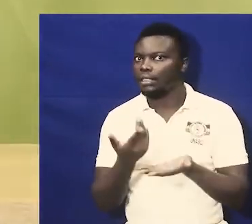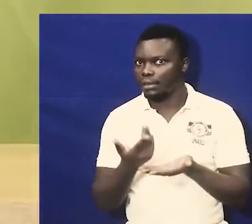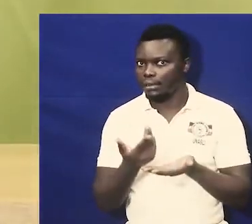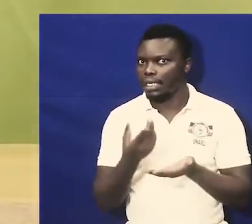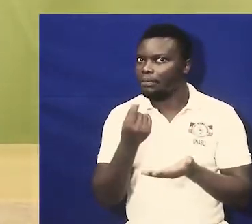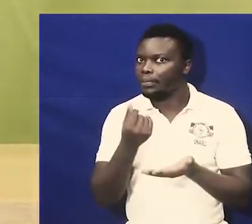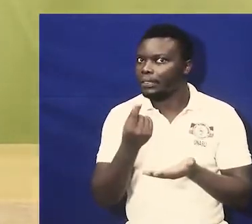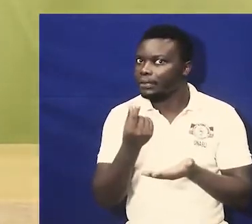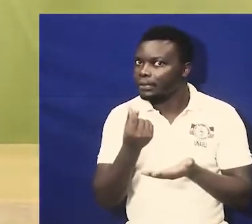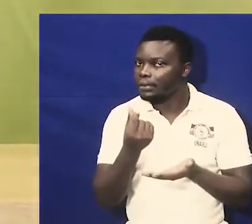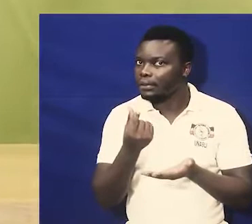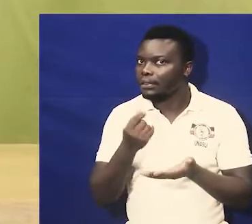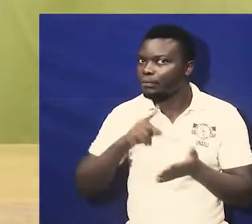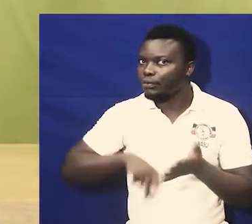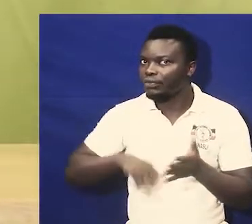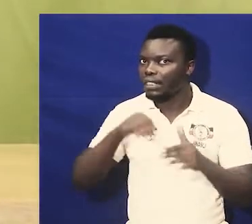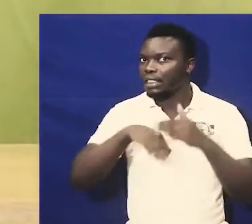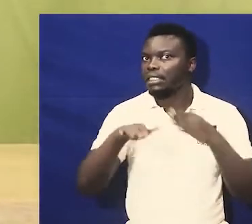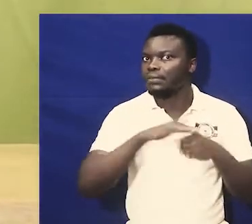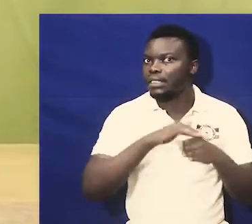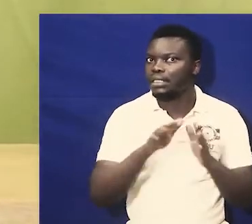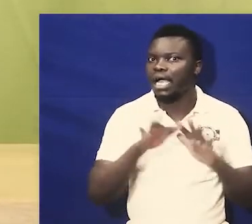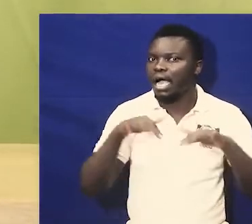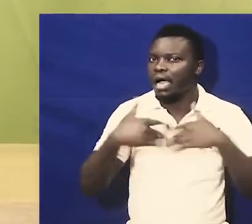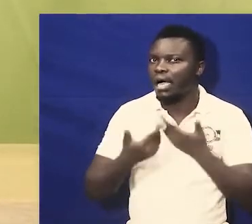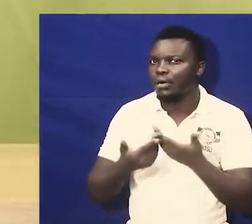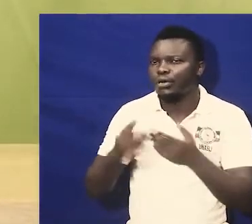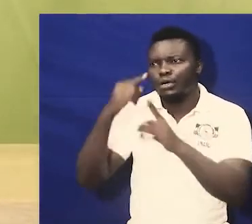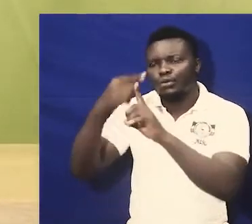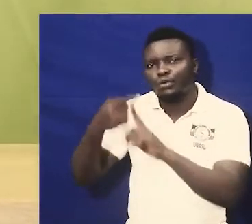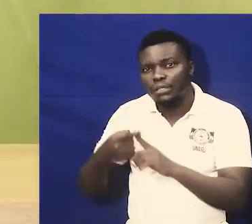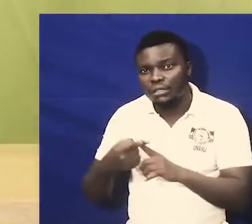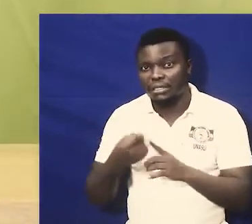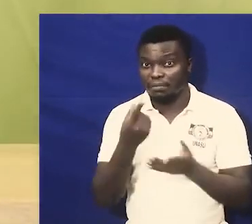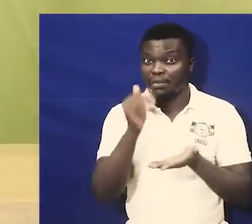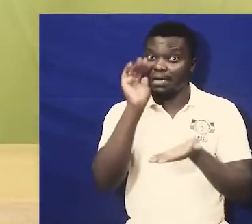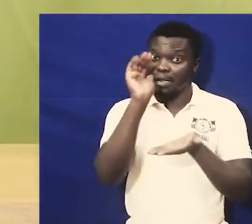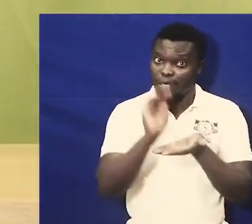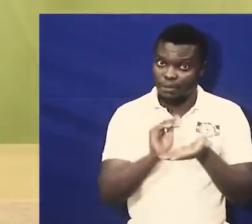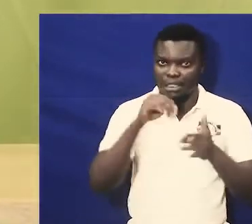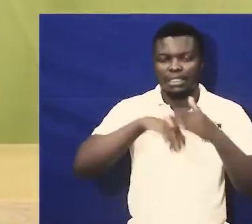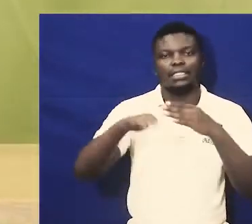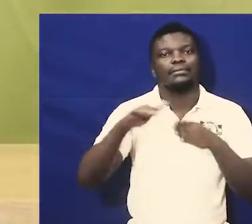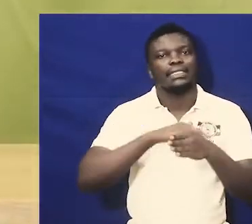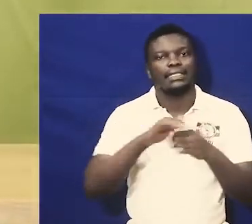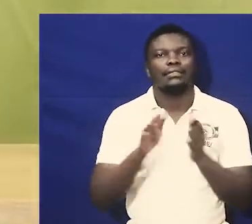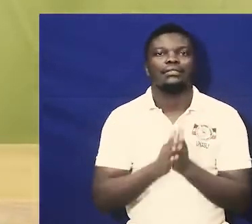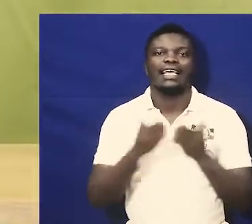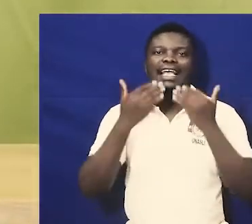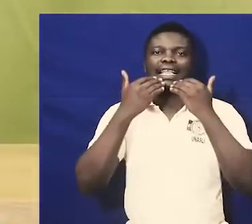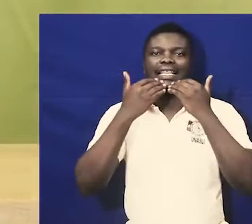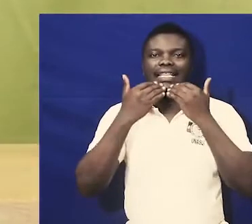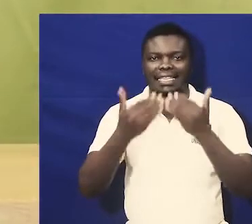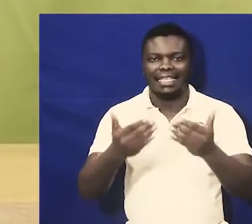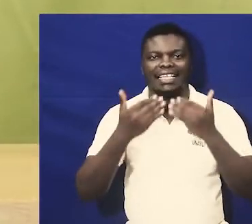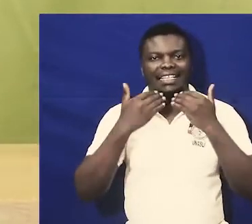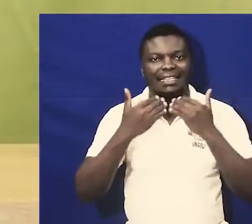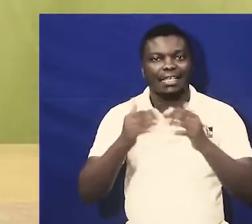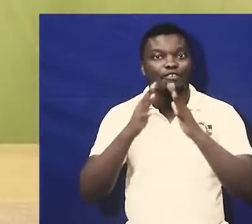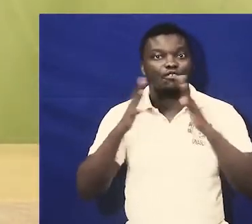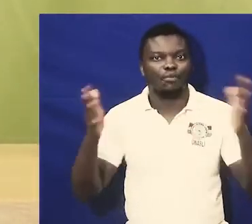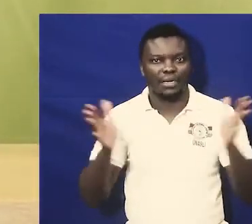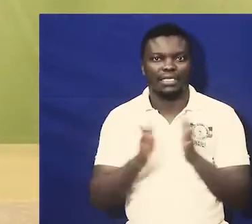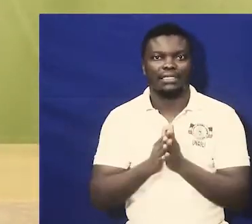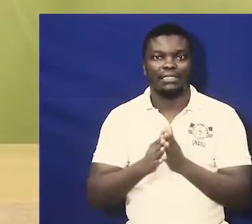and how to calculate a loss in a business. Thank you very much for being part of